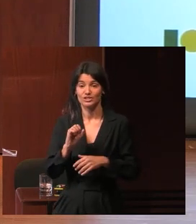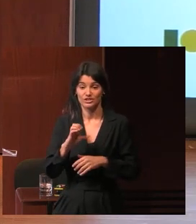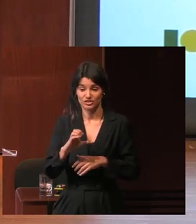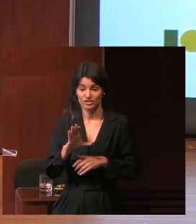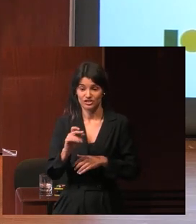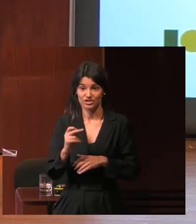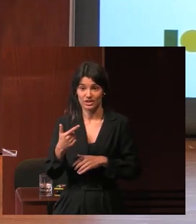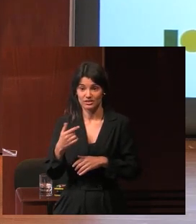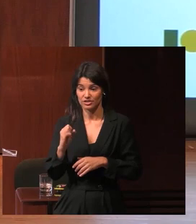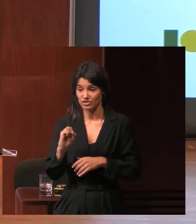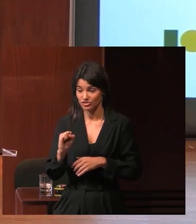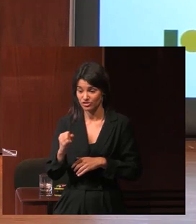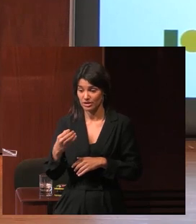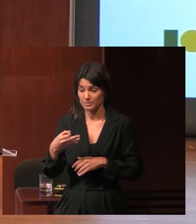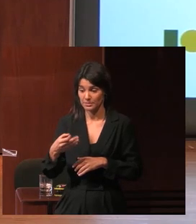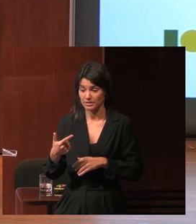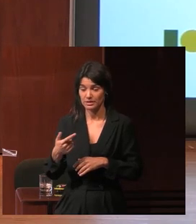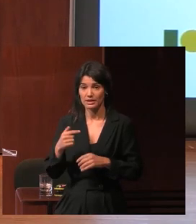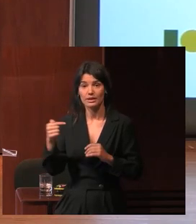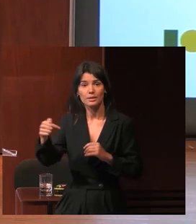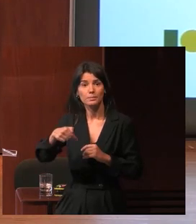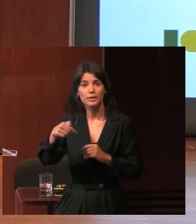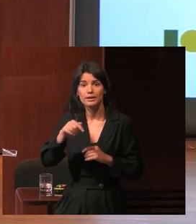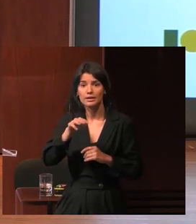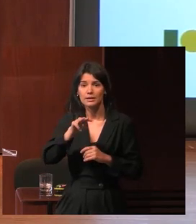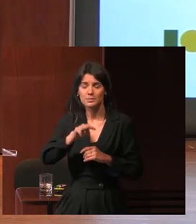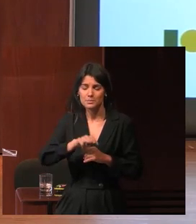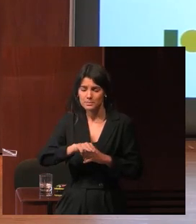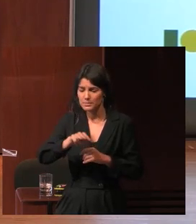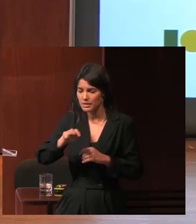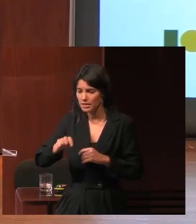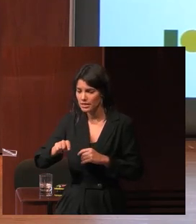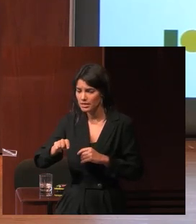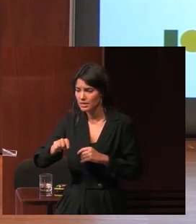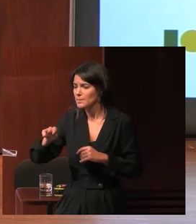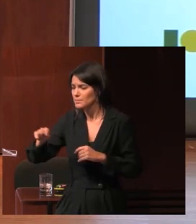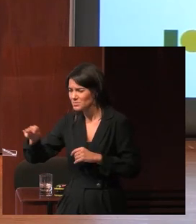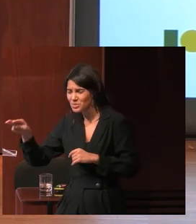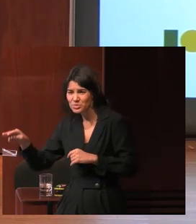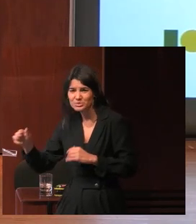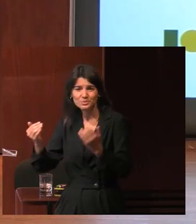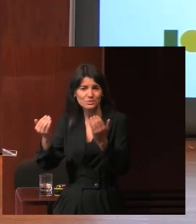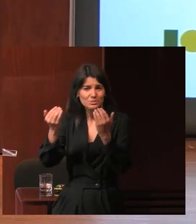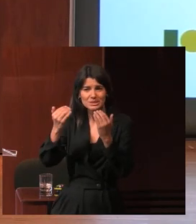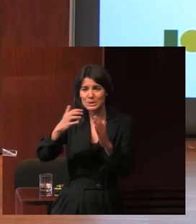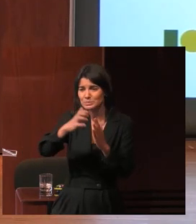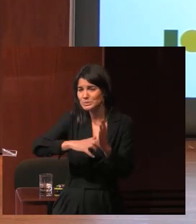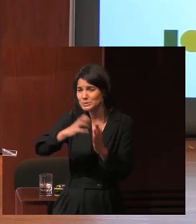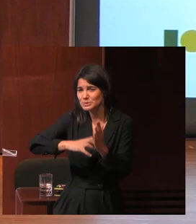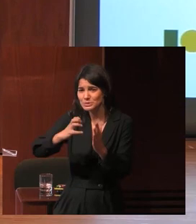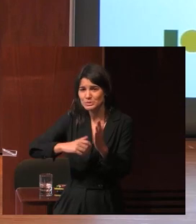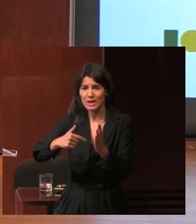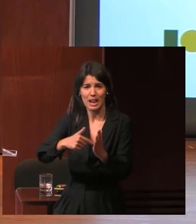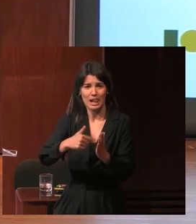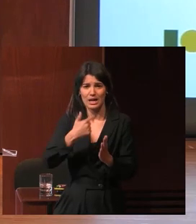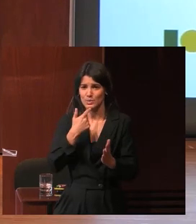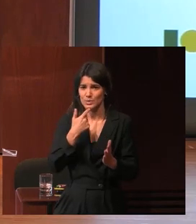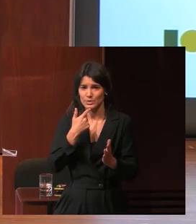billions, billions, billions of facts, and not facts, but information bits, is only